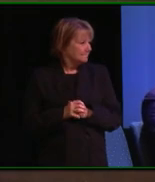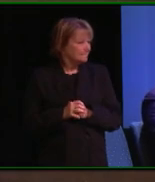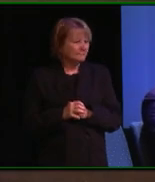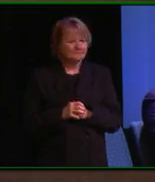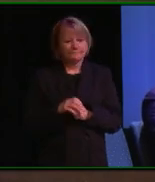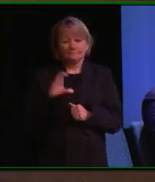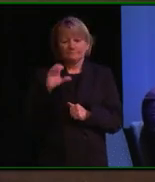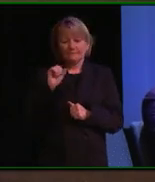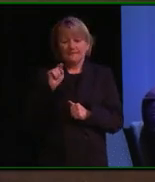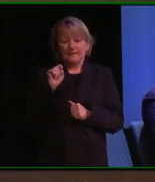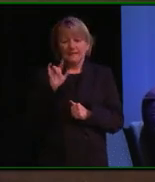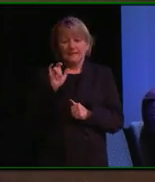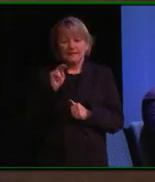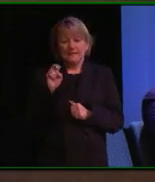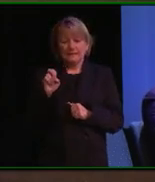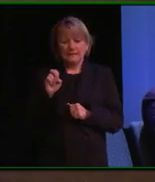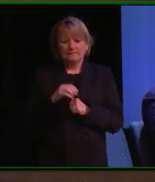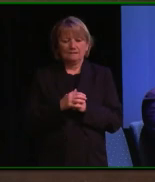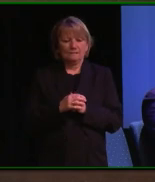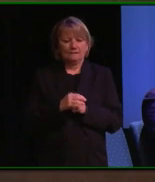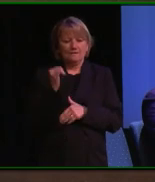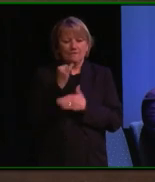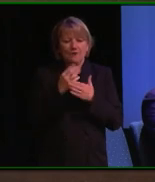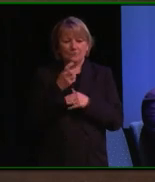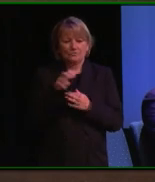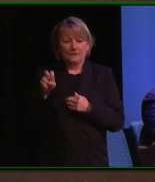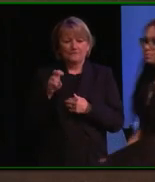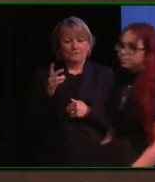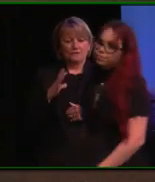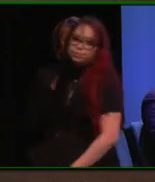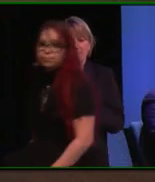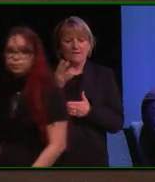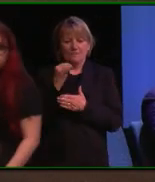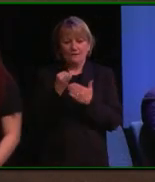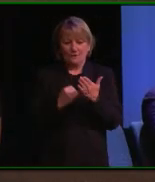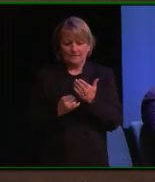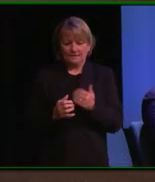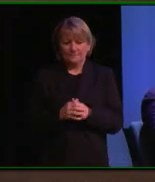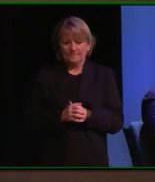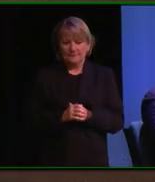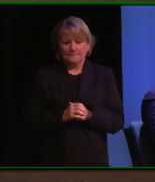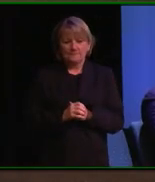Catalin Benoit, Art Transfer, Fine Arts.